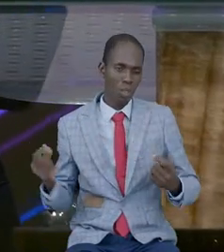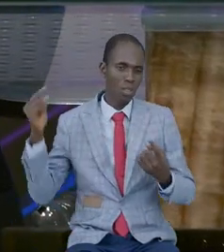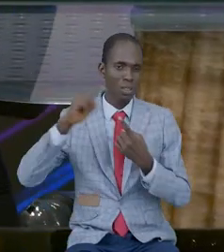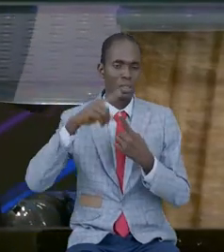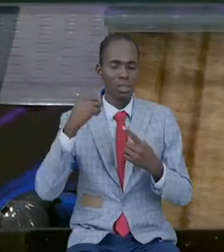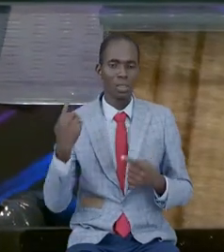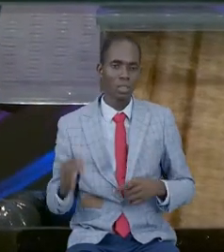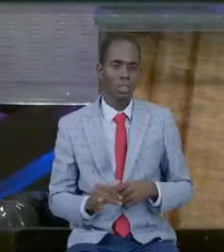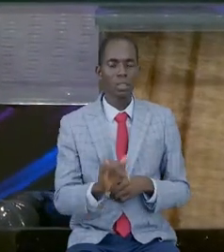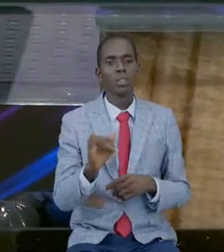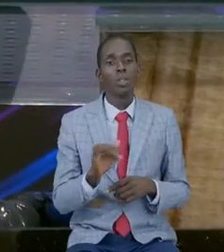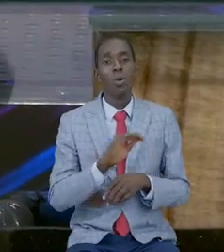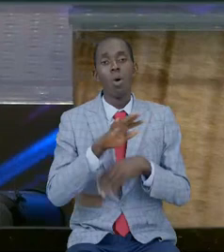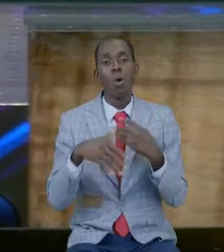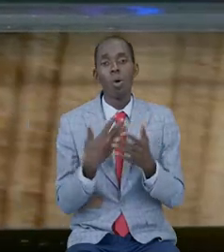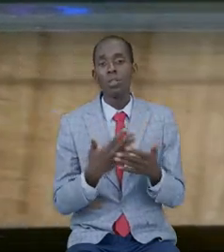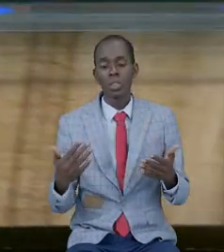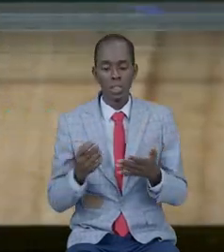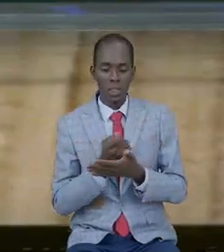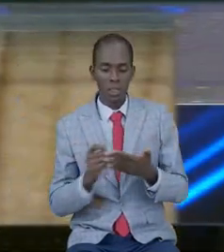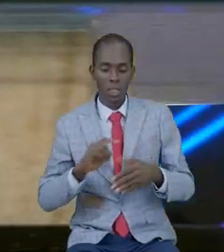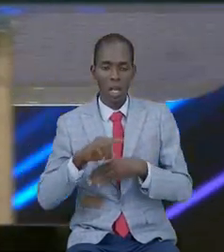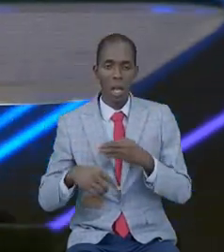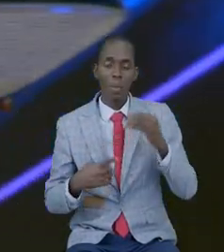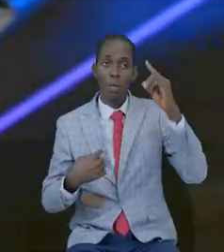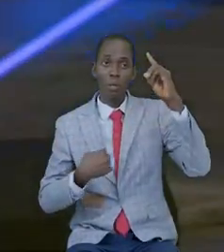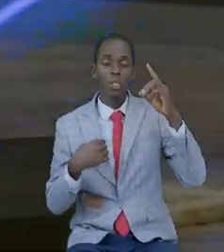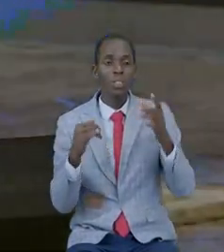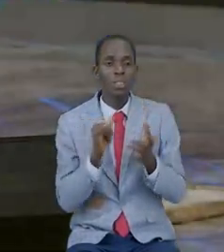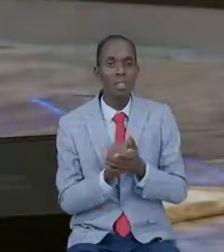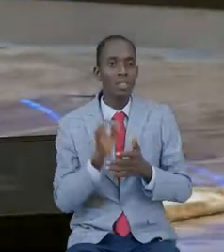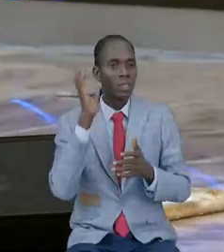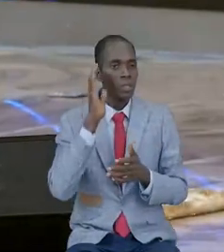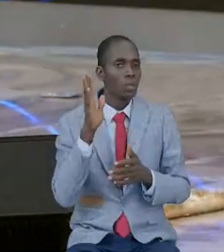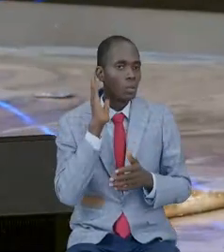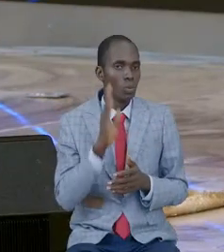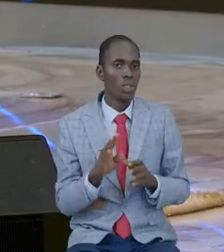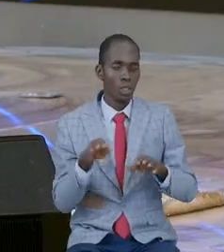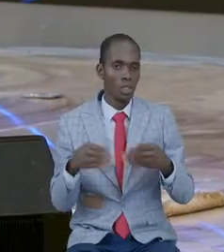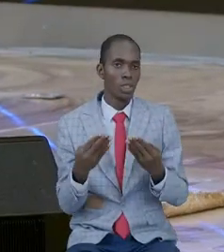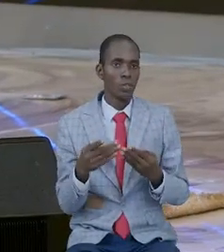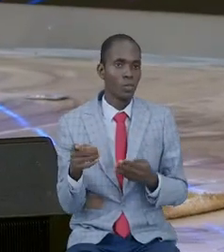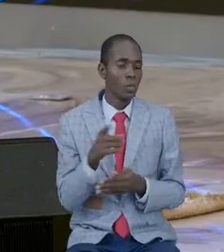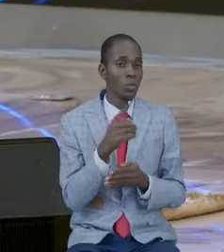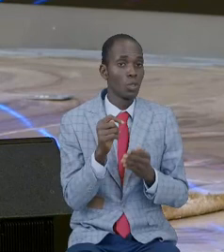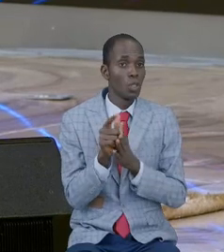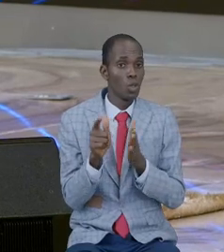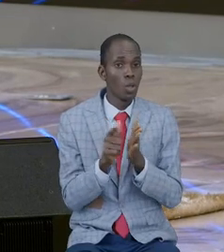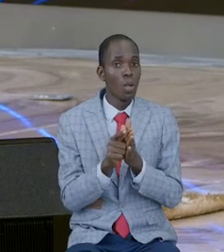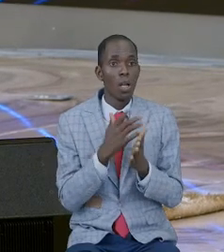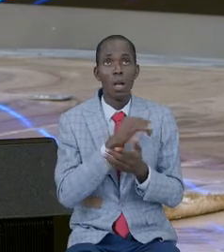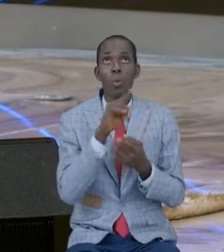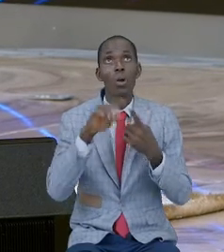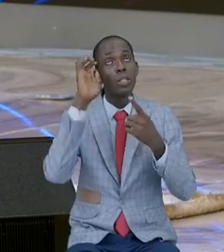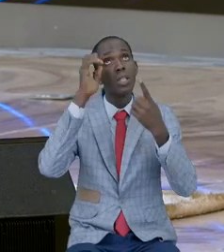concerning me writing about me that he will be the one and when he comes it will immerse